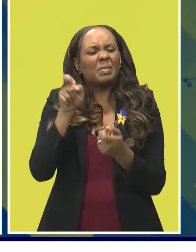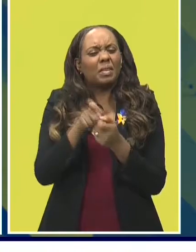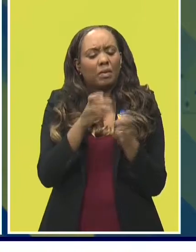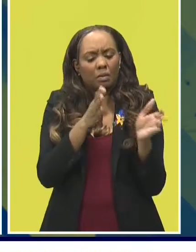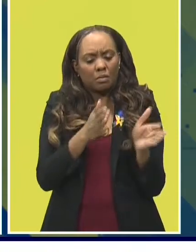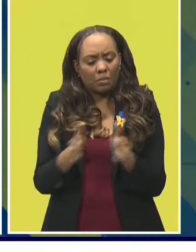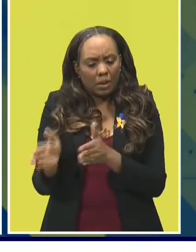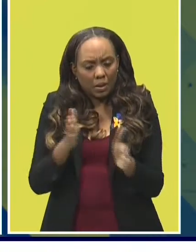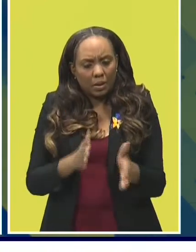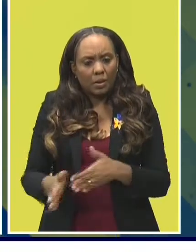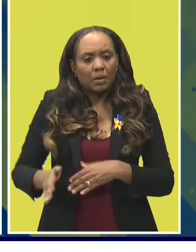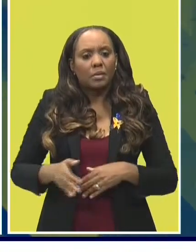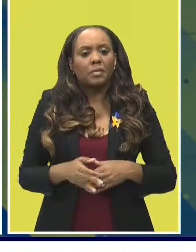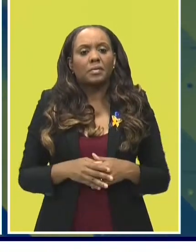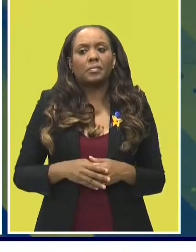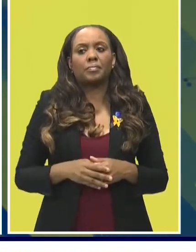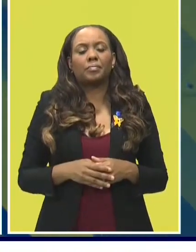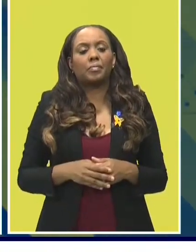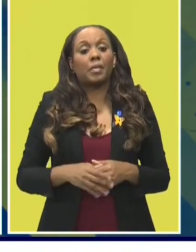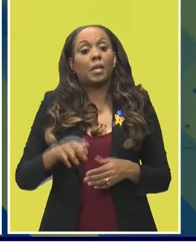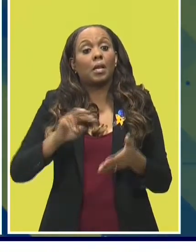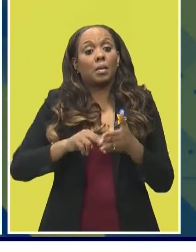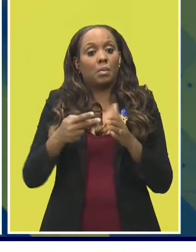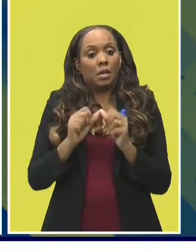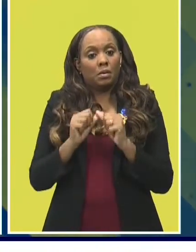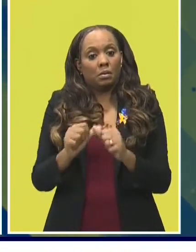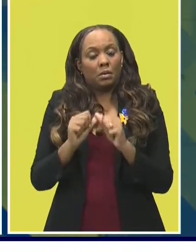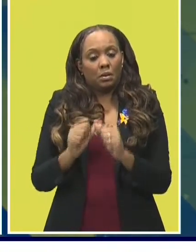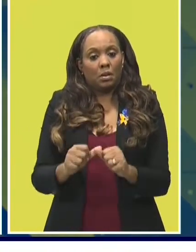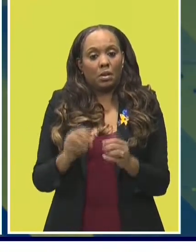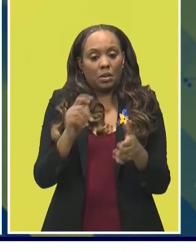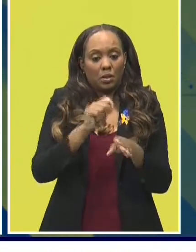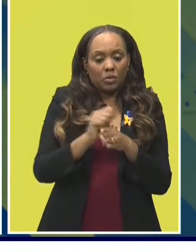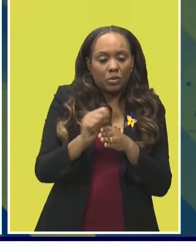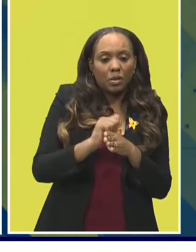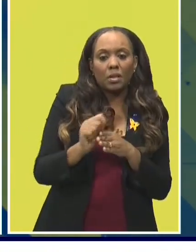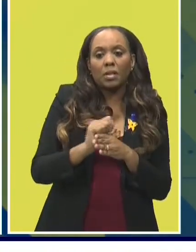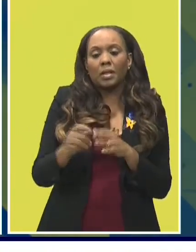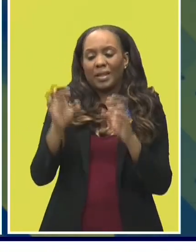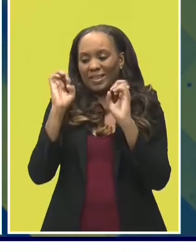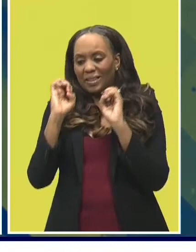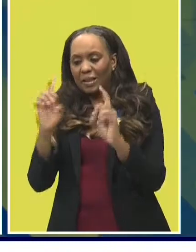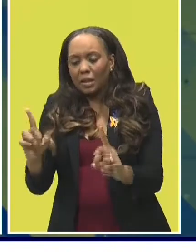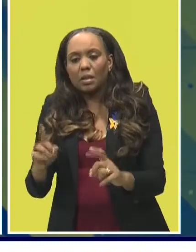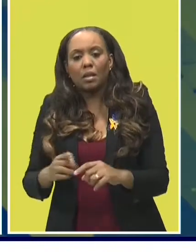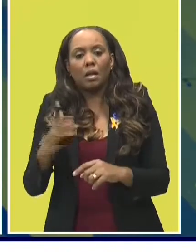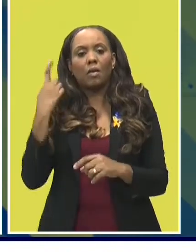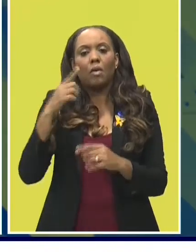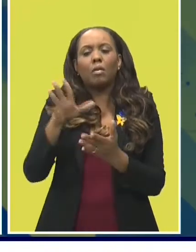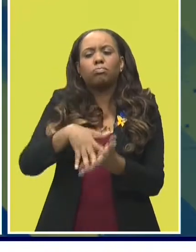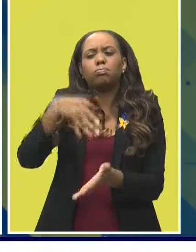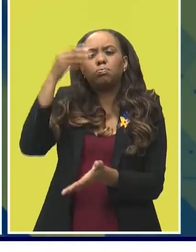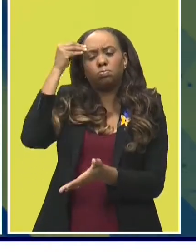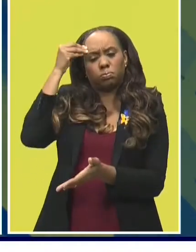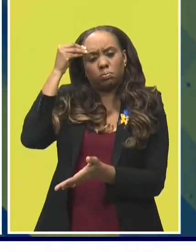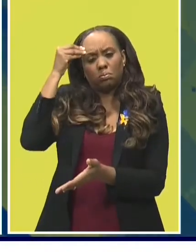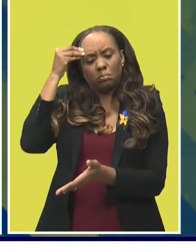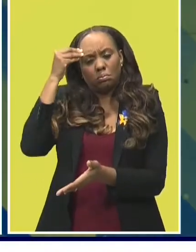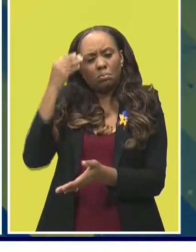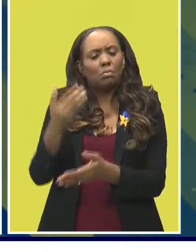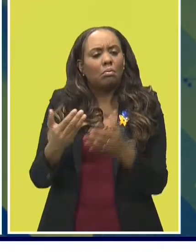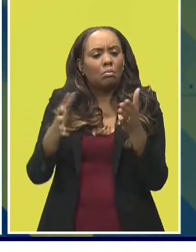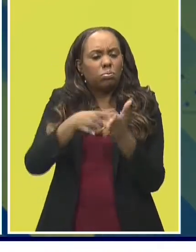requires ongoing access to training and education to acquire the requisite knowledge that is vital